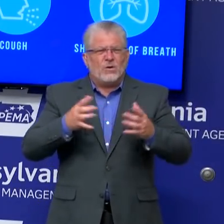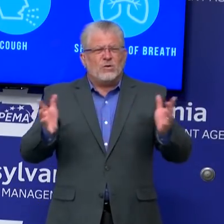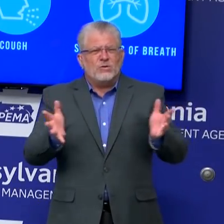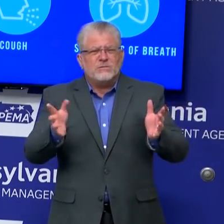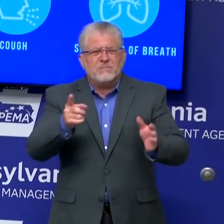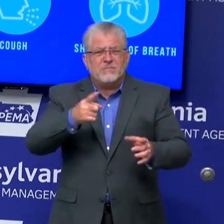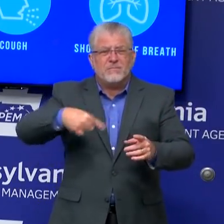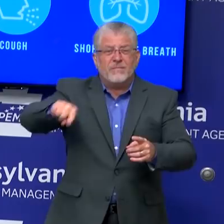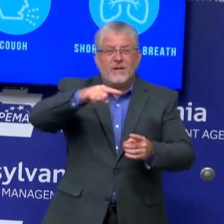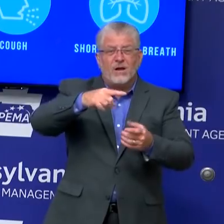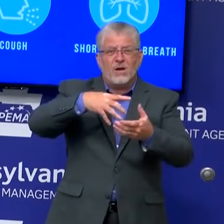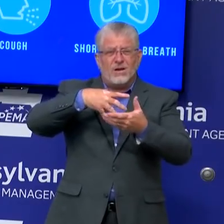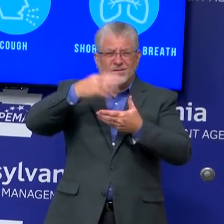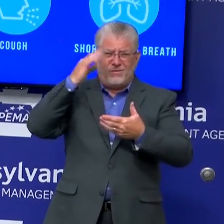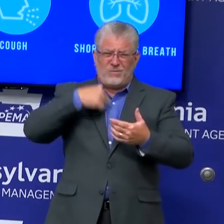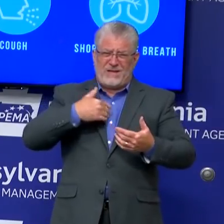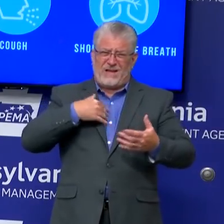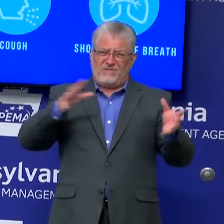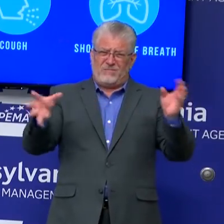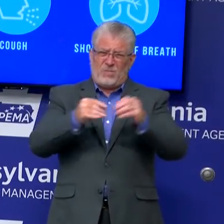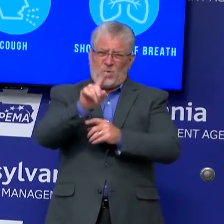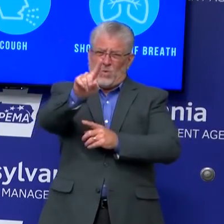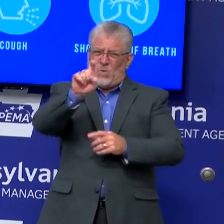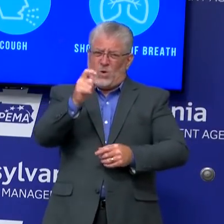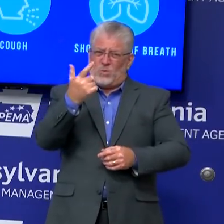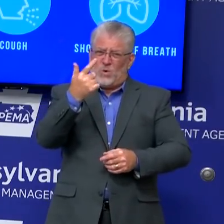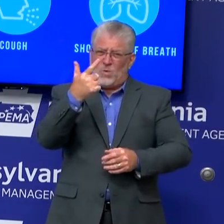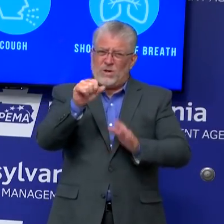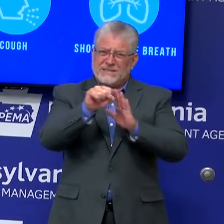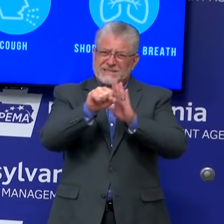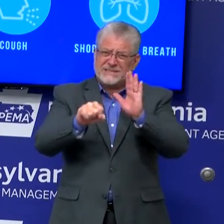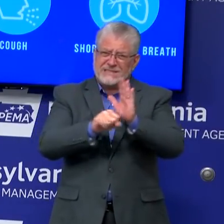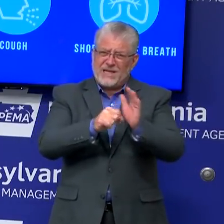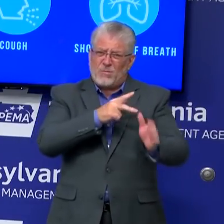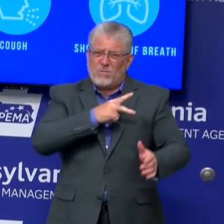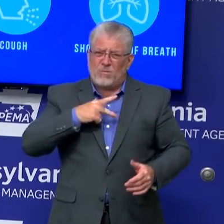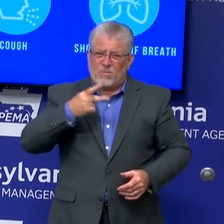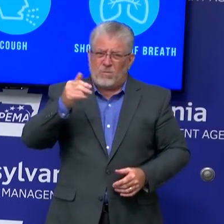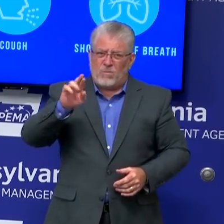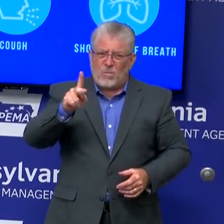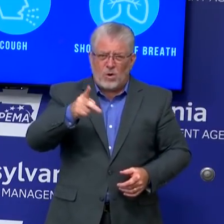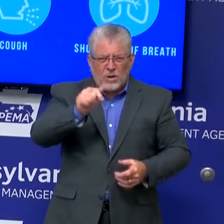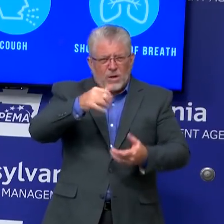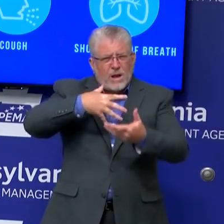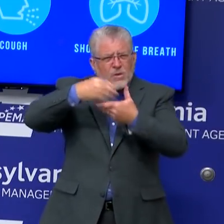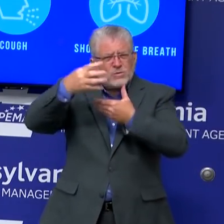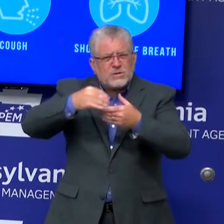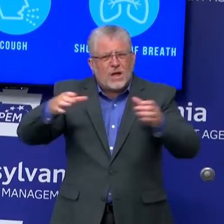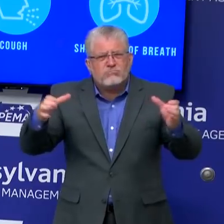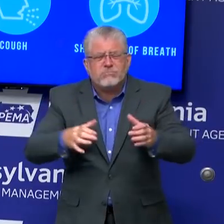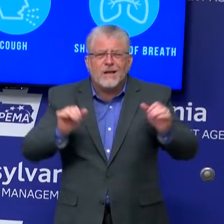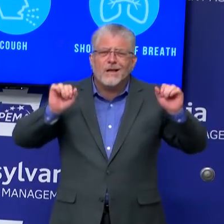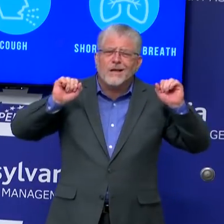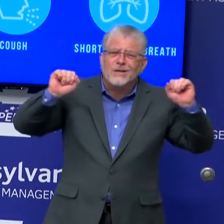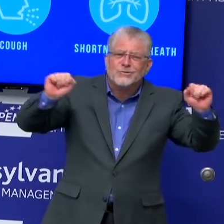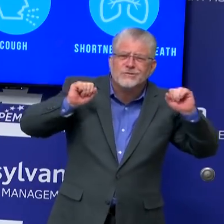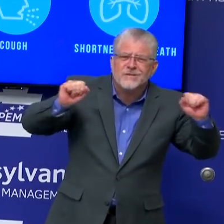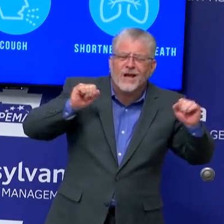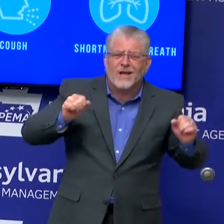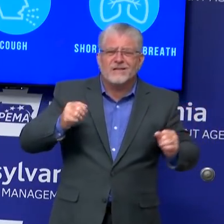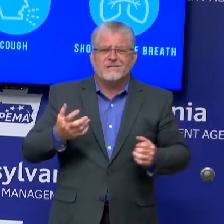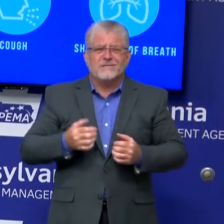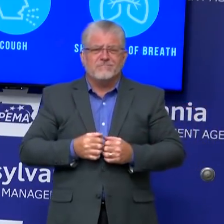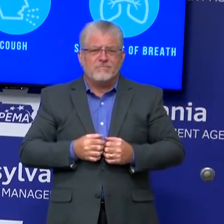outdoor local and local fitness options. Children can visit local playgrounds, community pools. They can enjoy outdoor activities